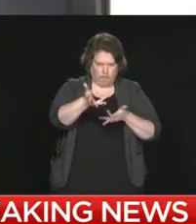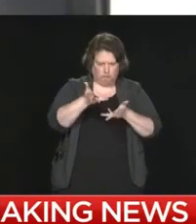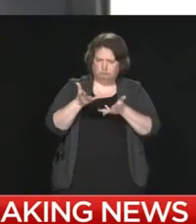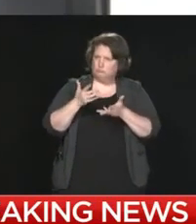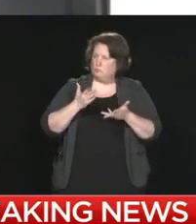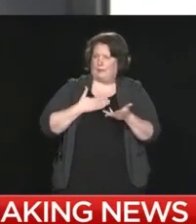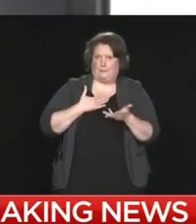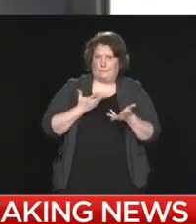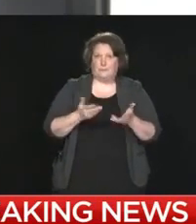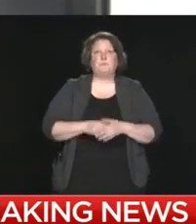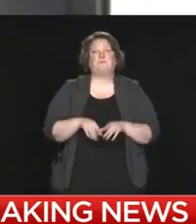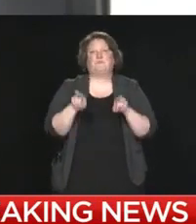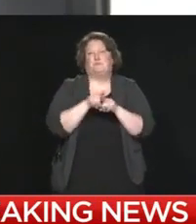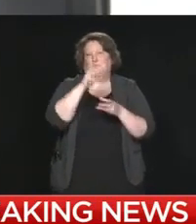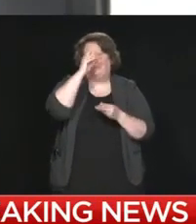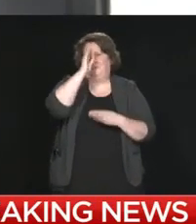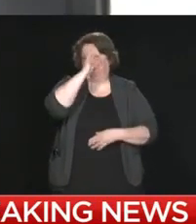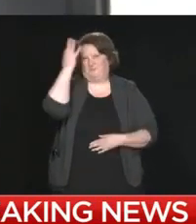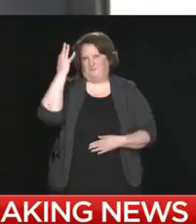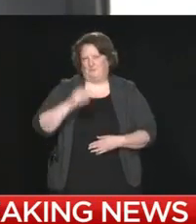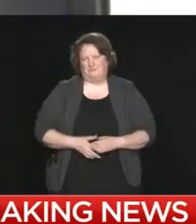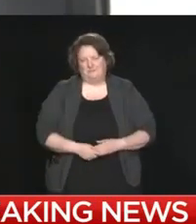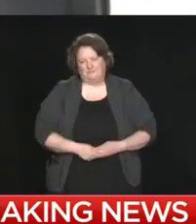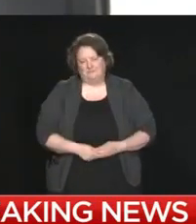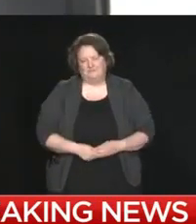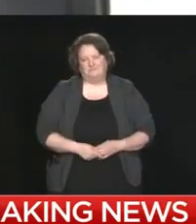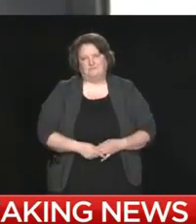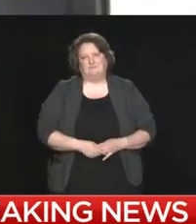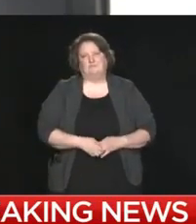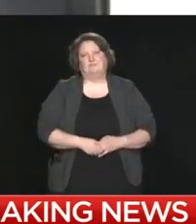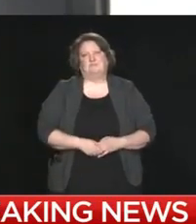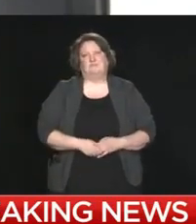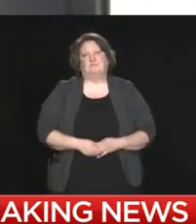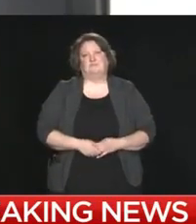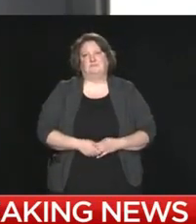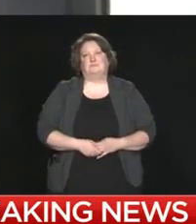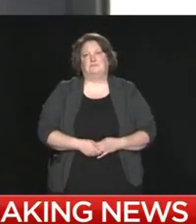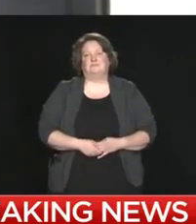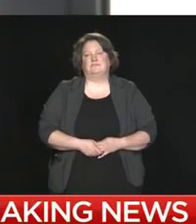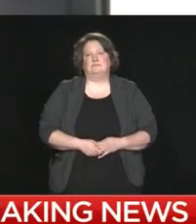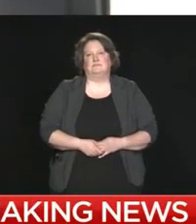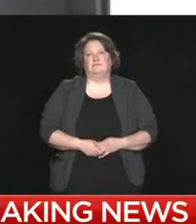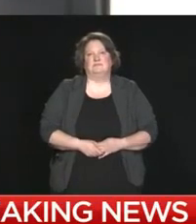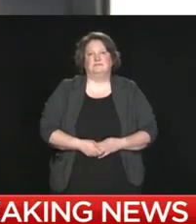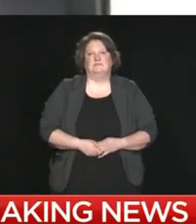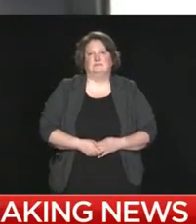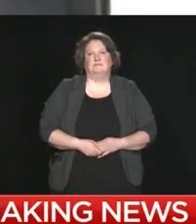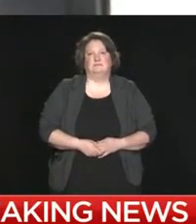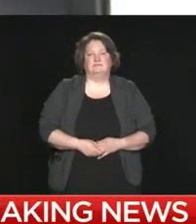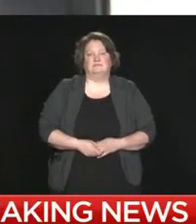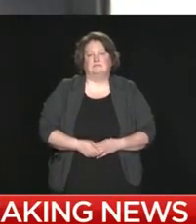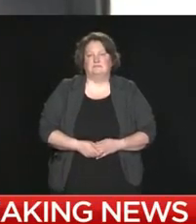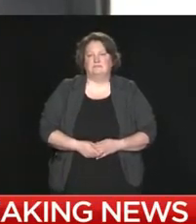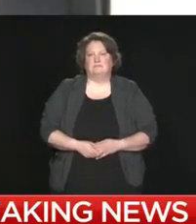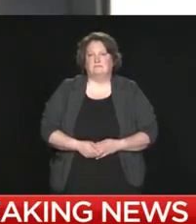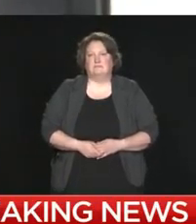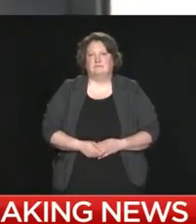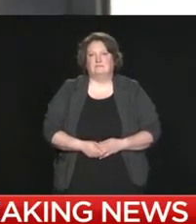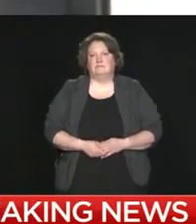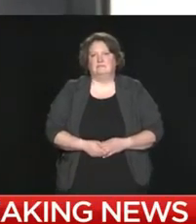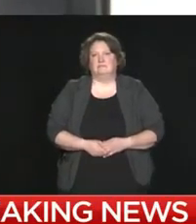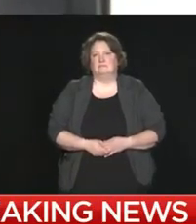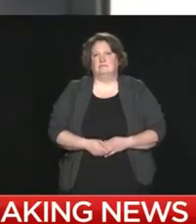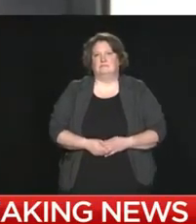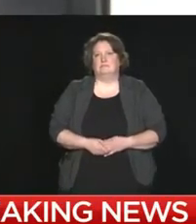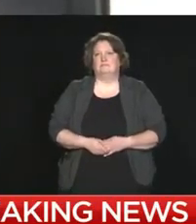that. Je pense que les gens savent qu'on a été transparent. People know that we've been transparent since the